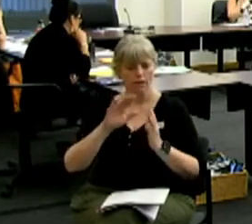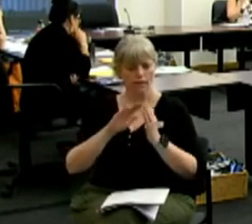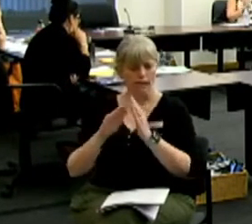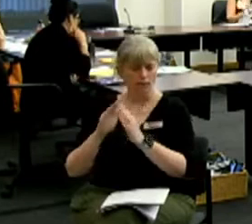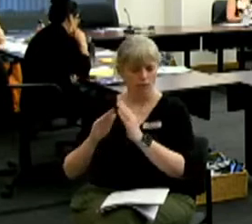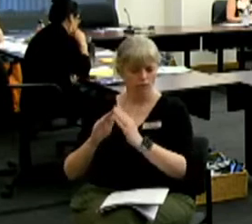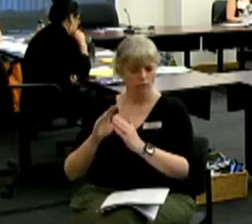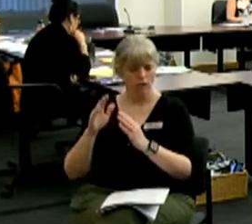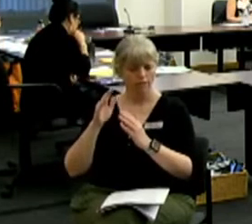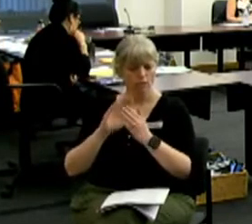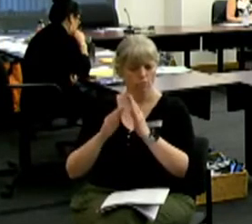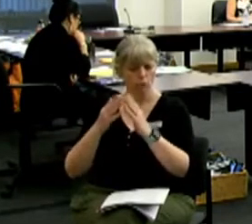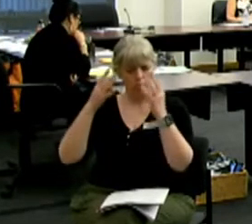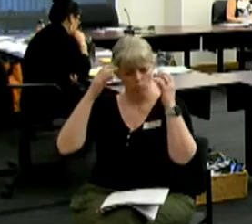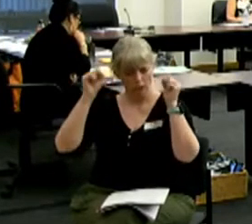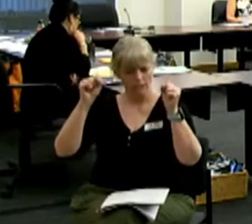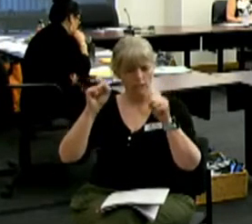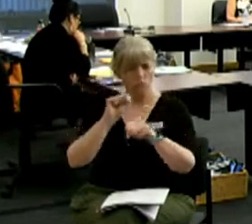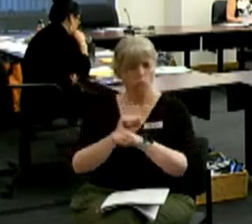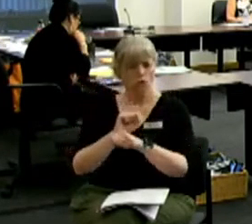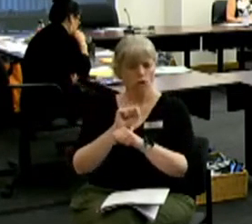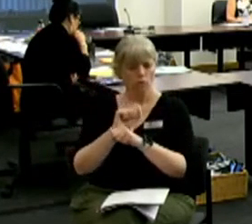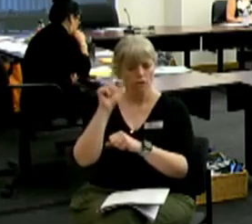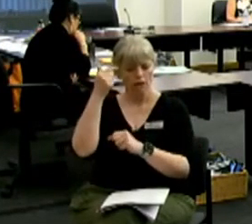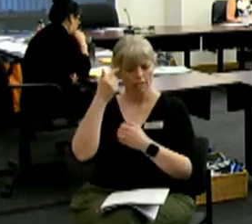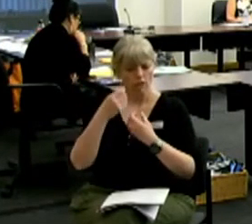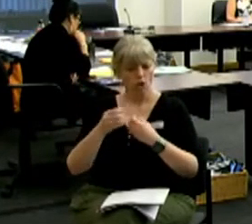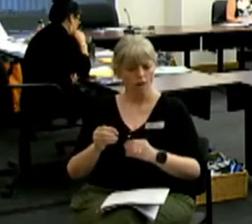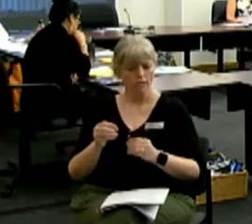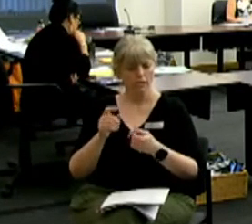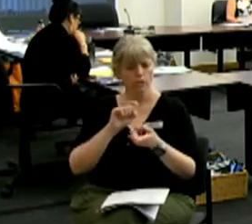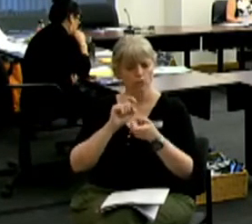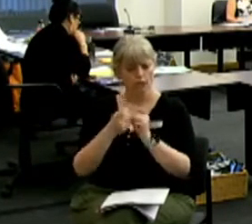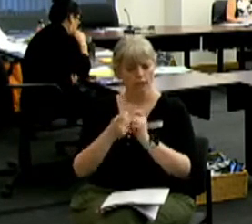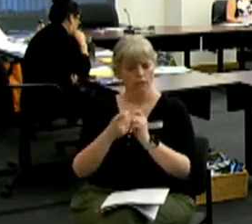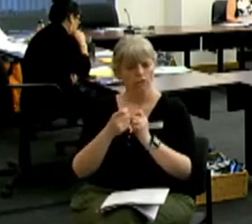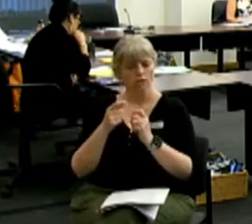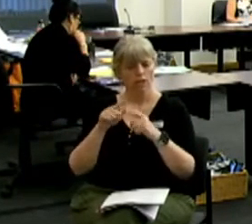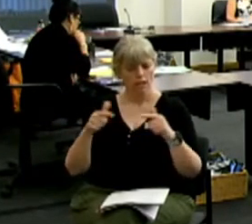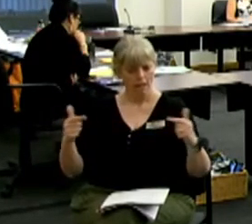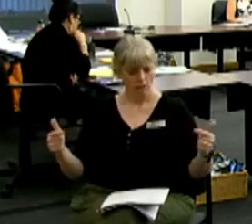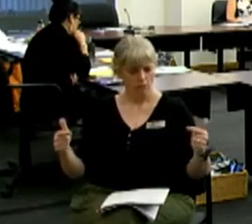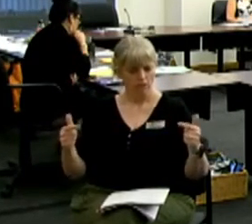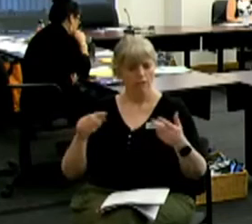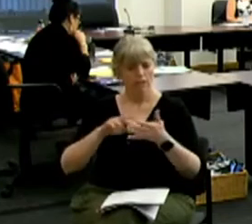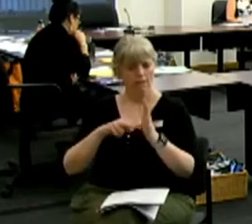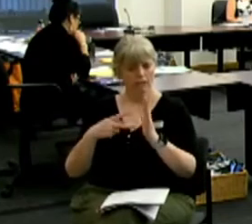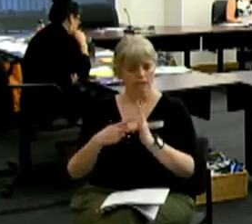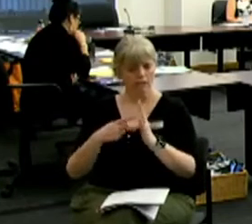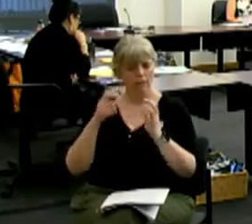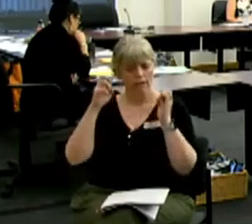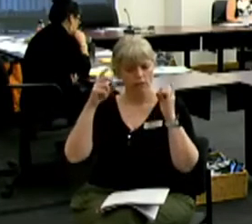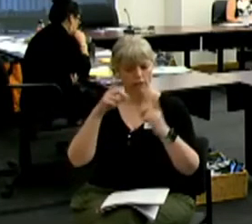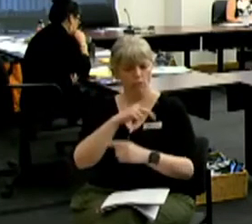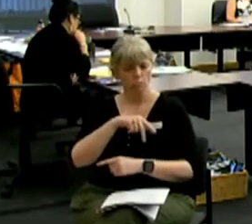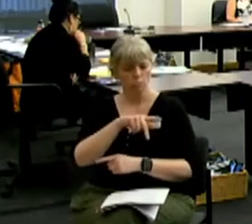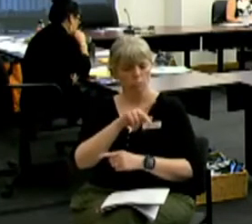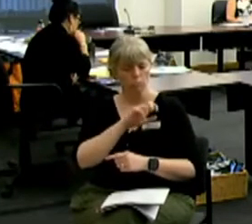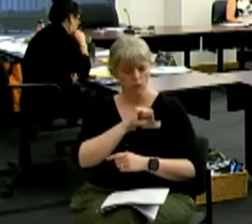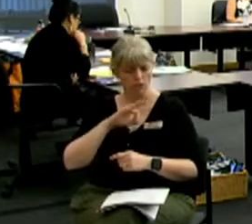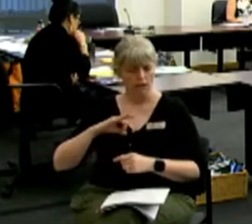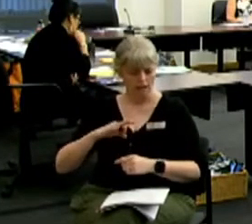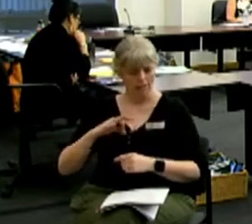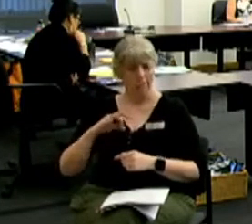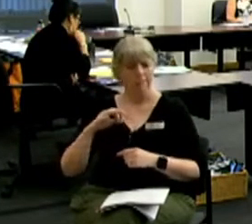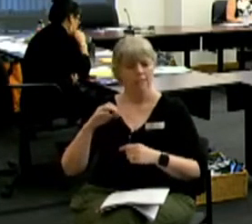College Presidents worked with the governor's office to amend the Act's original language to clarify the definition of education personnel. We